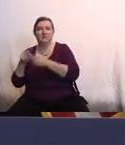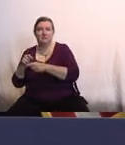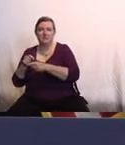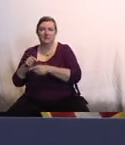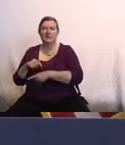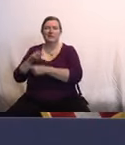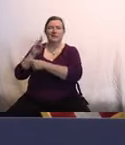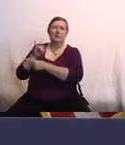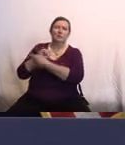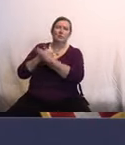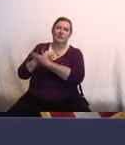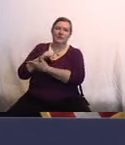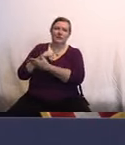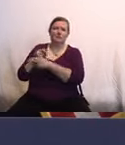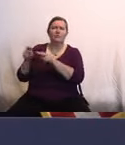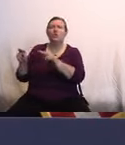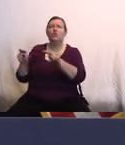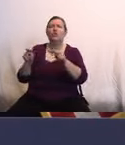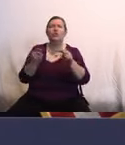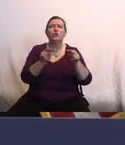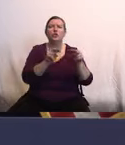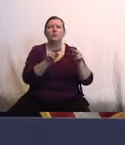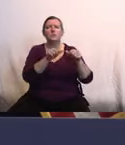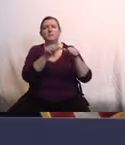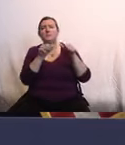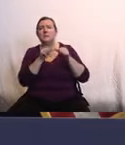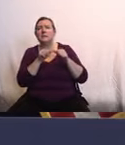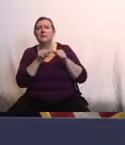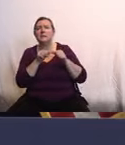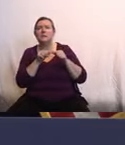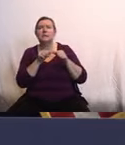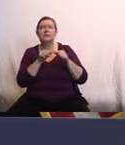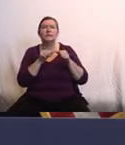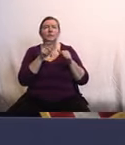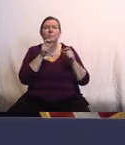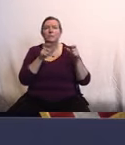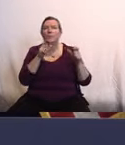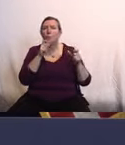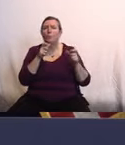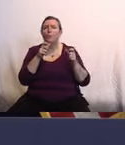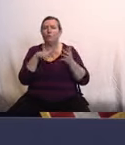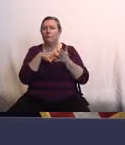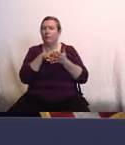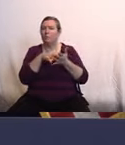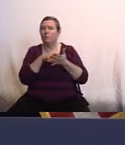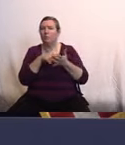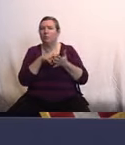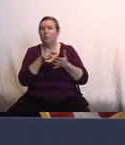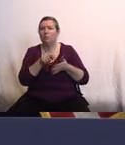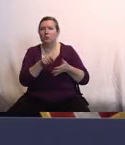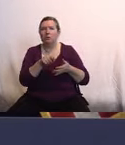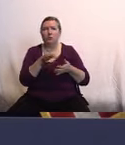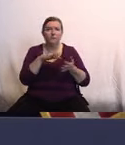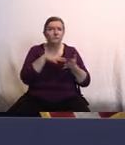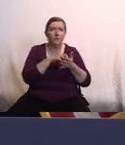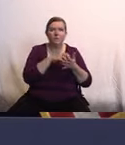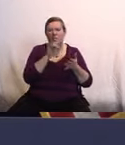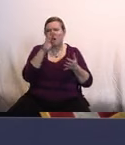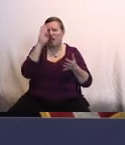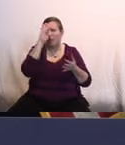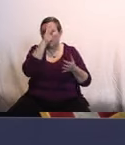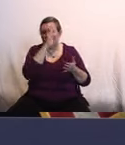settings where, by definition, people have some vulnerability. In a hospital, you're there for a